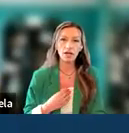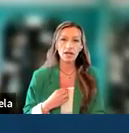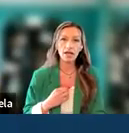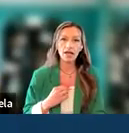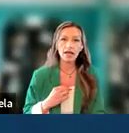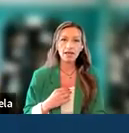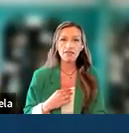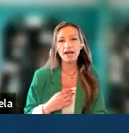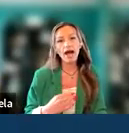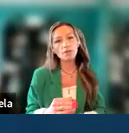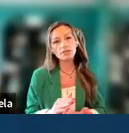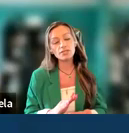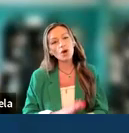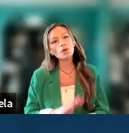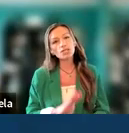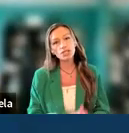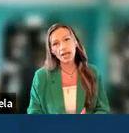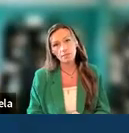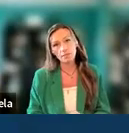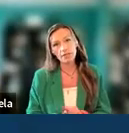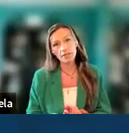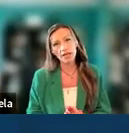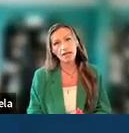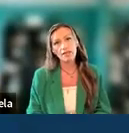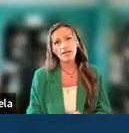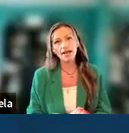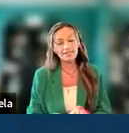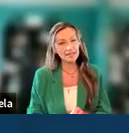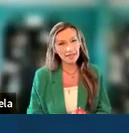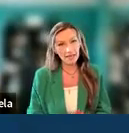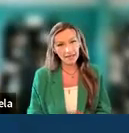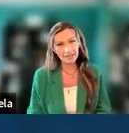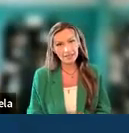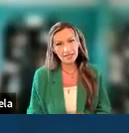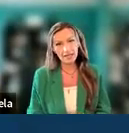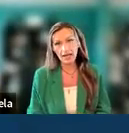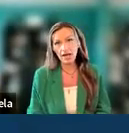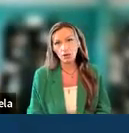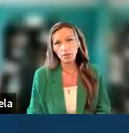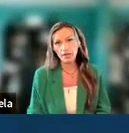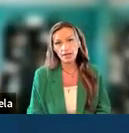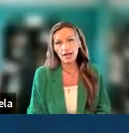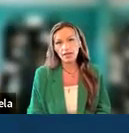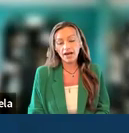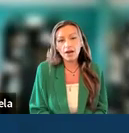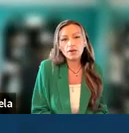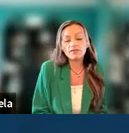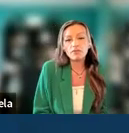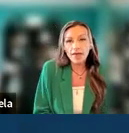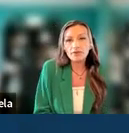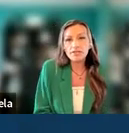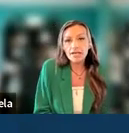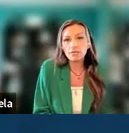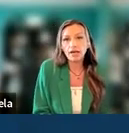through, in that I was so ashamed that I didn't think I could seek any help, that I would